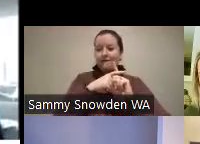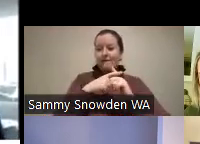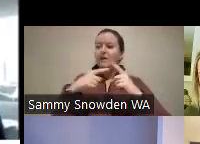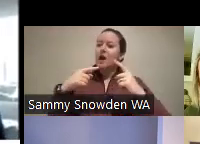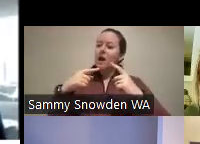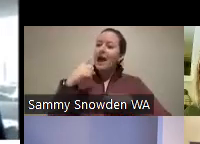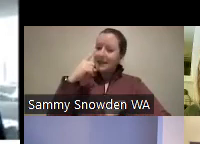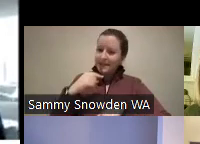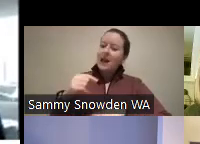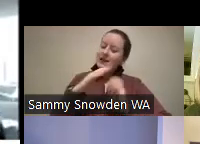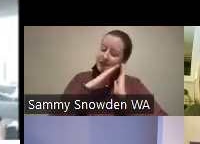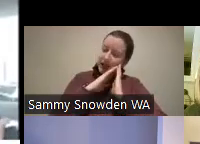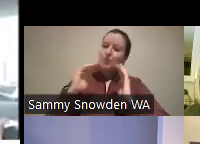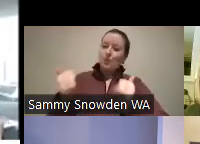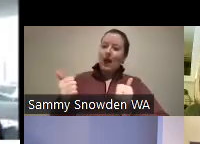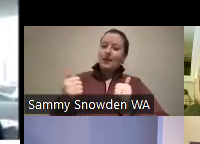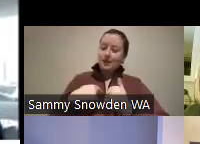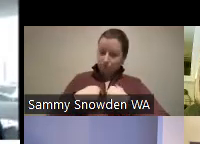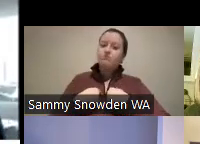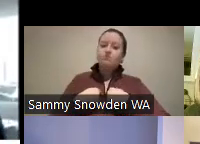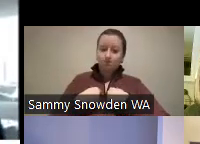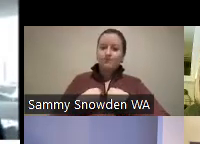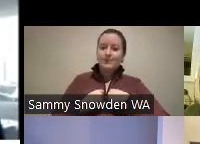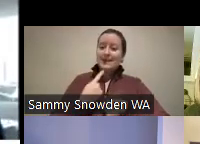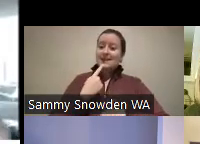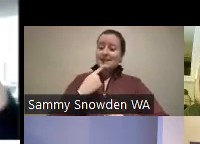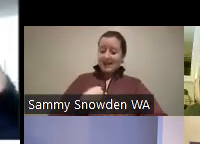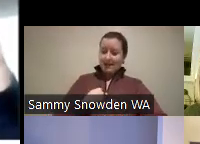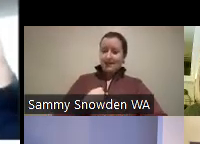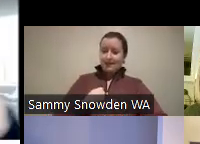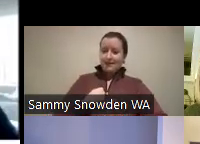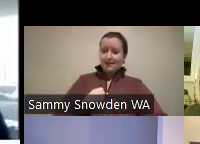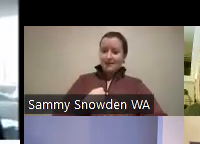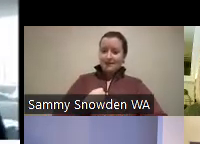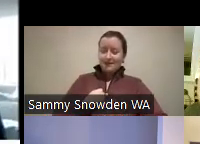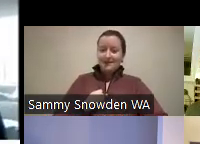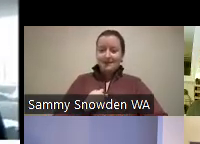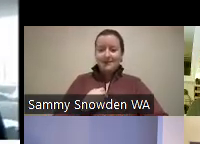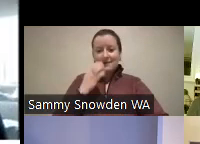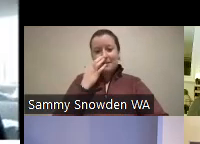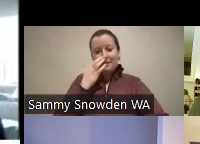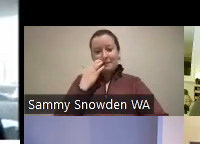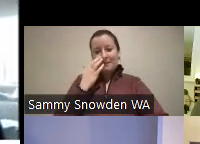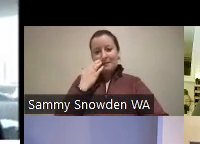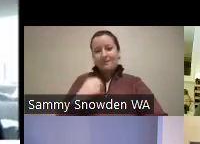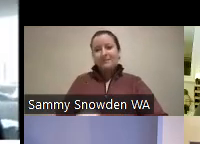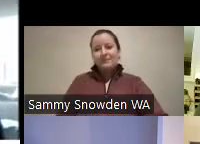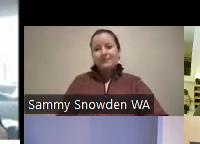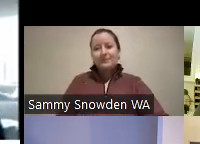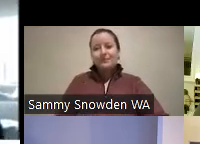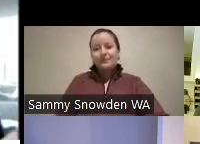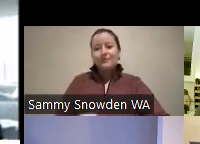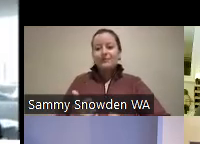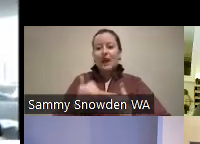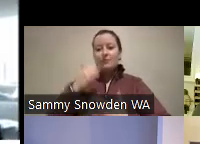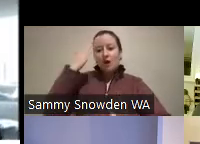All of these things help to, again, balance out the hormones, reducing the stress hormone before you go to bed, for example.